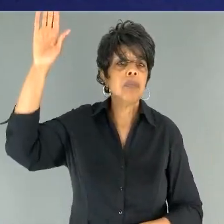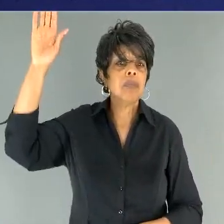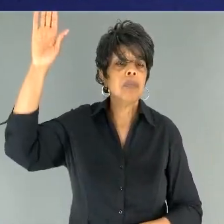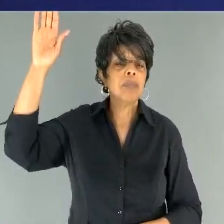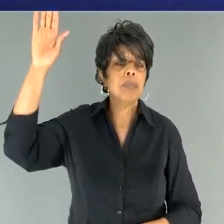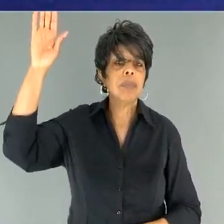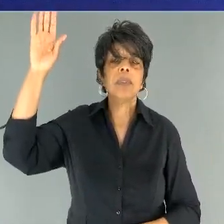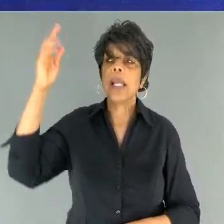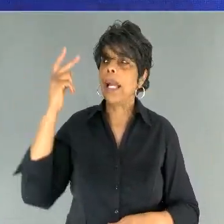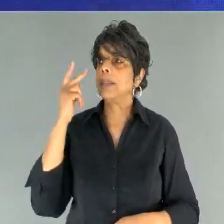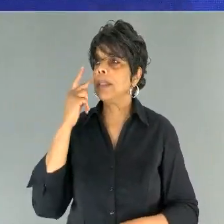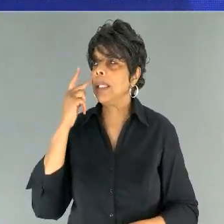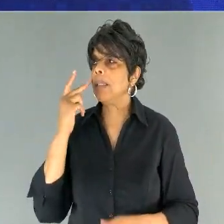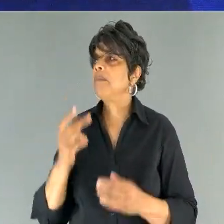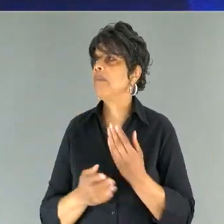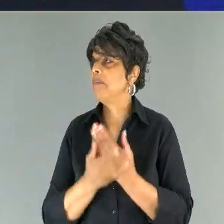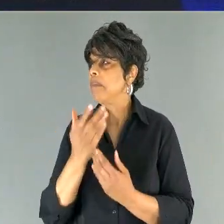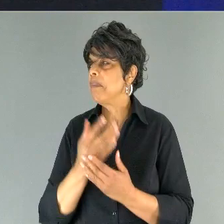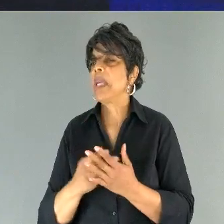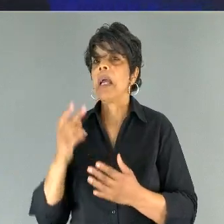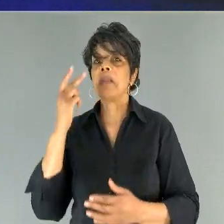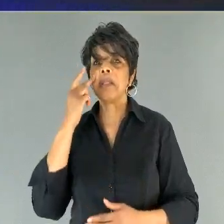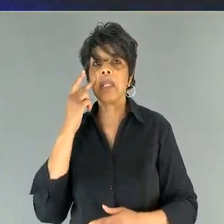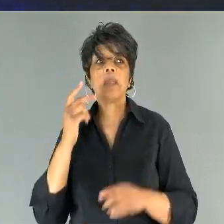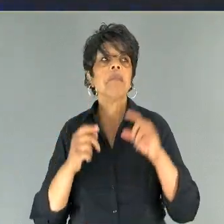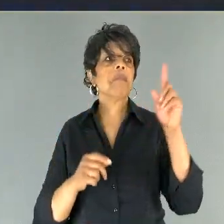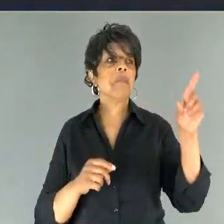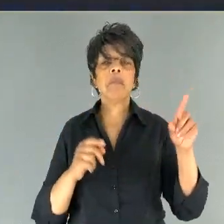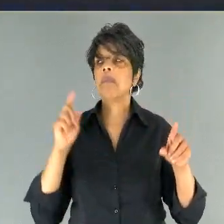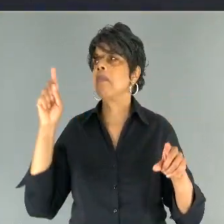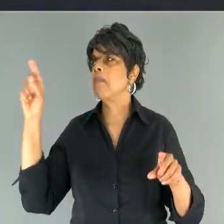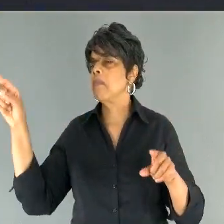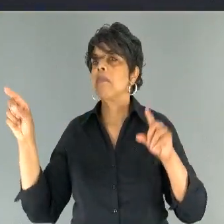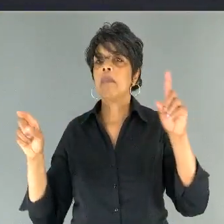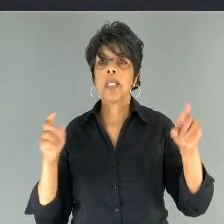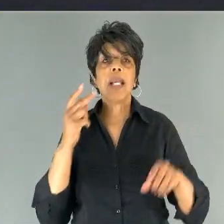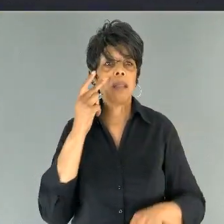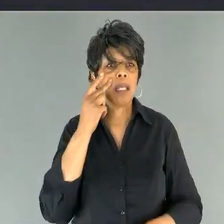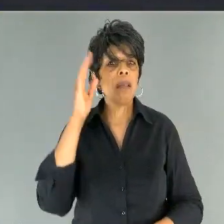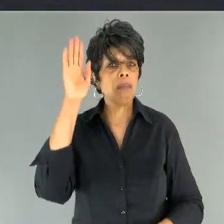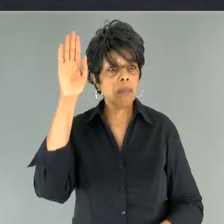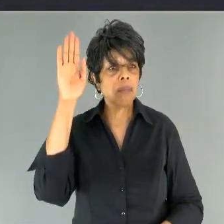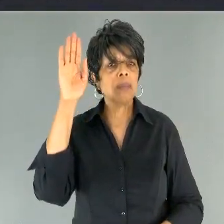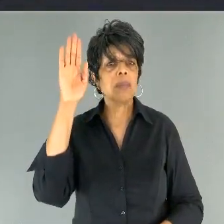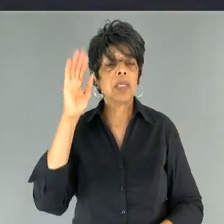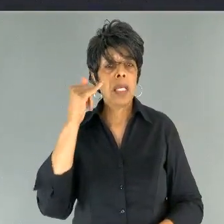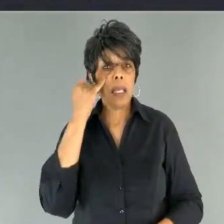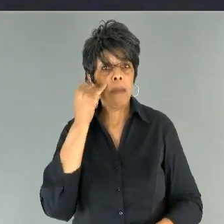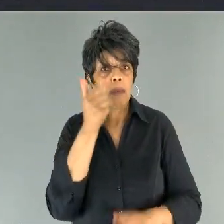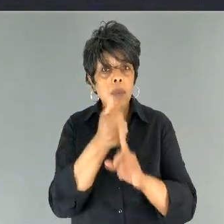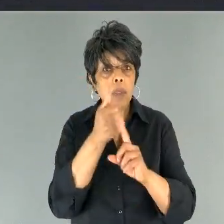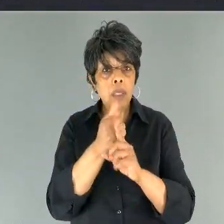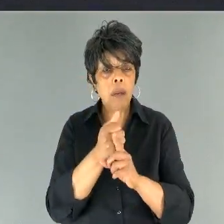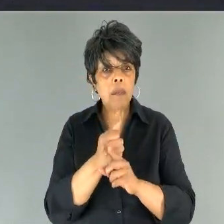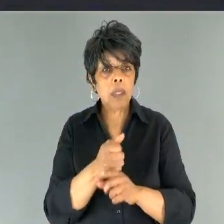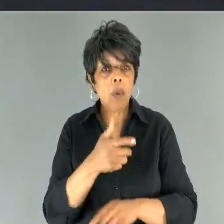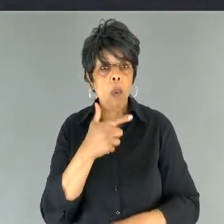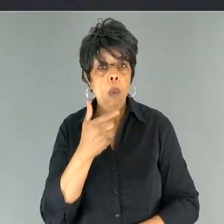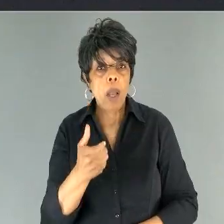I see that hand. God bless you. You're watching online right now. You can just raise your hand right there.